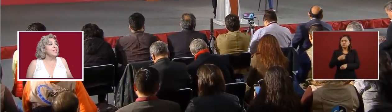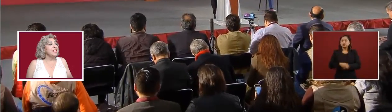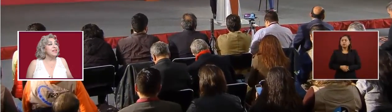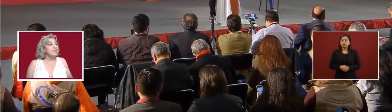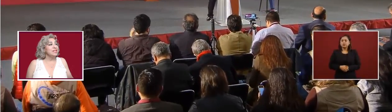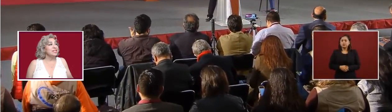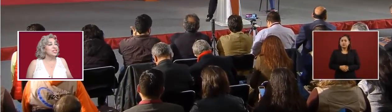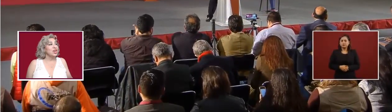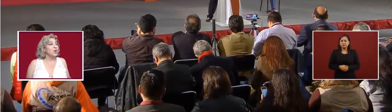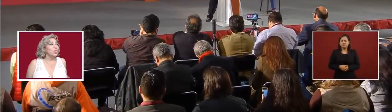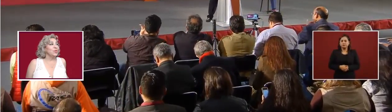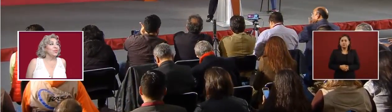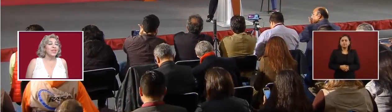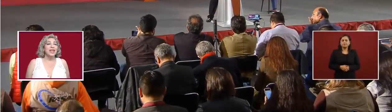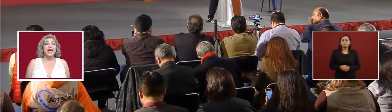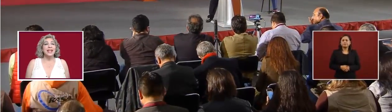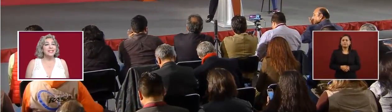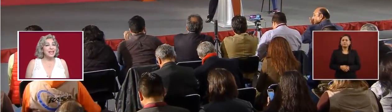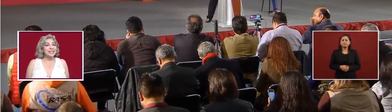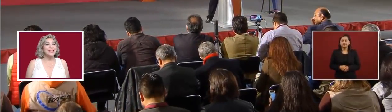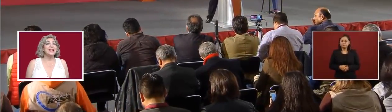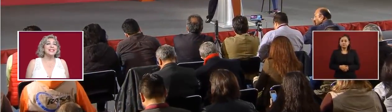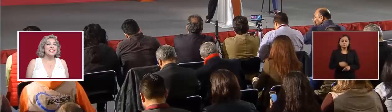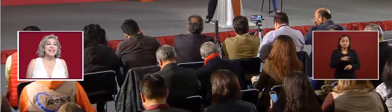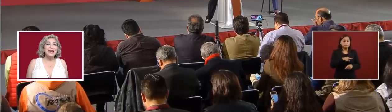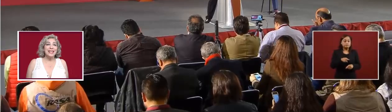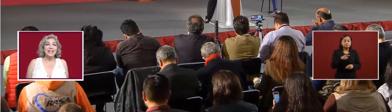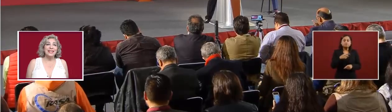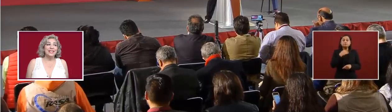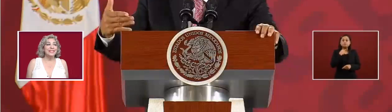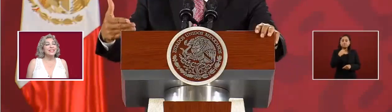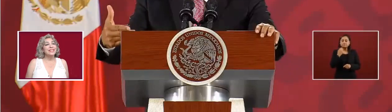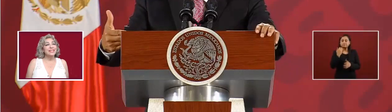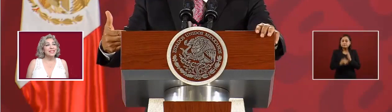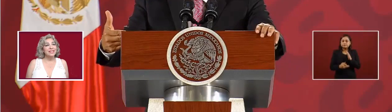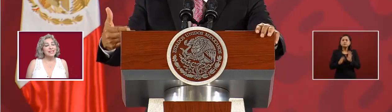And, even so, as, as it is needed,